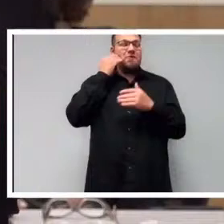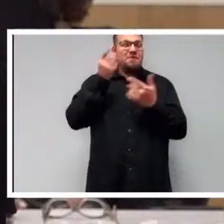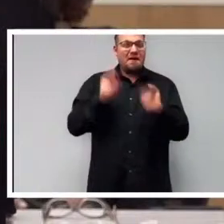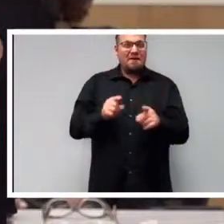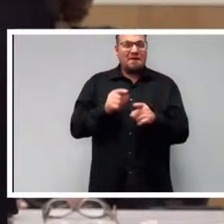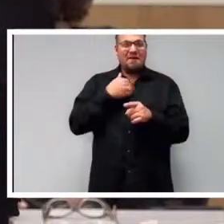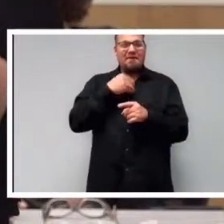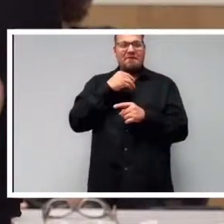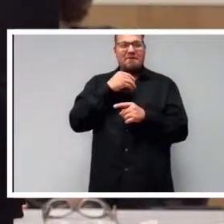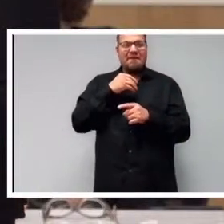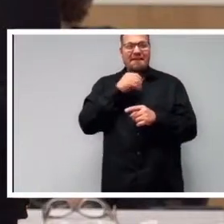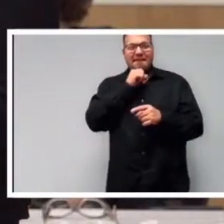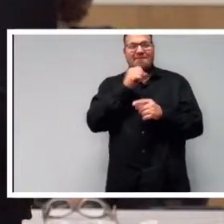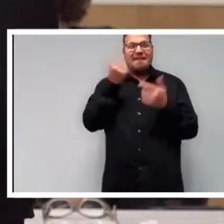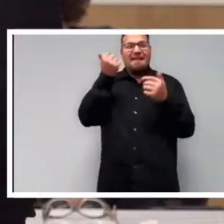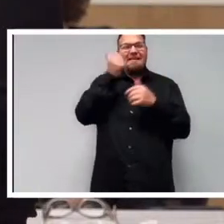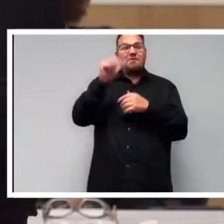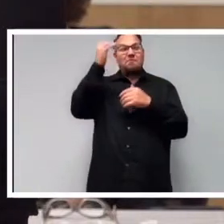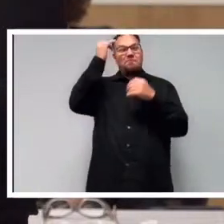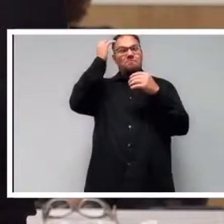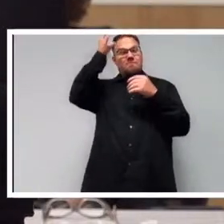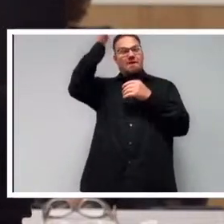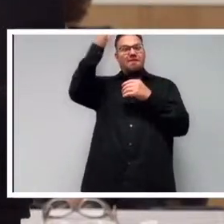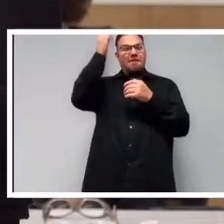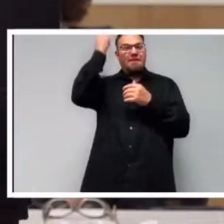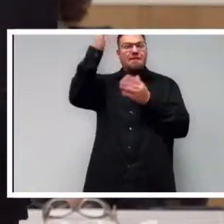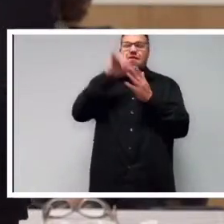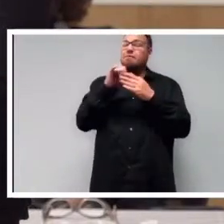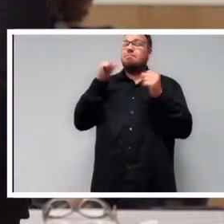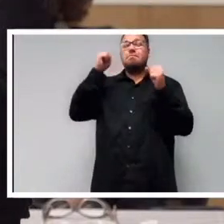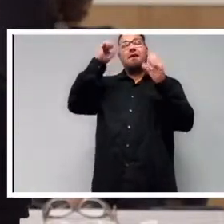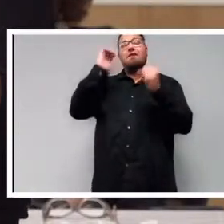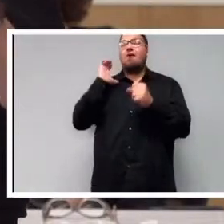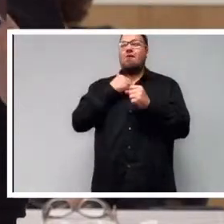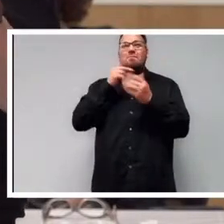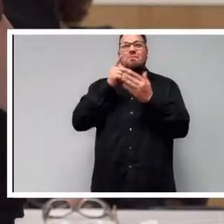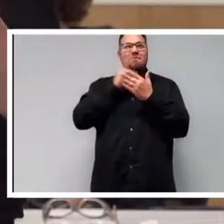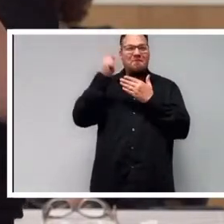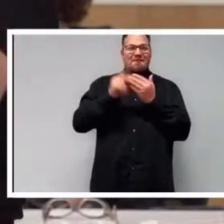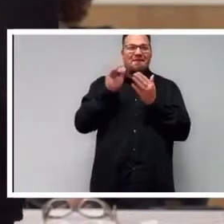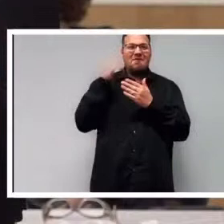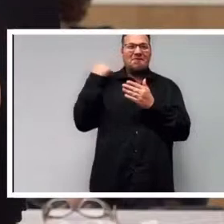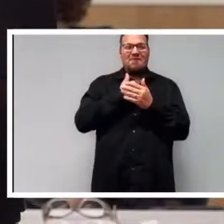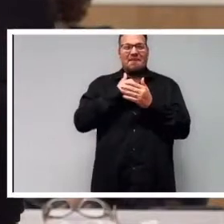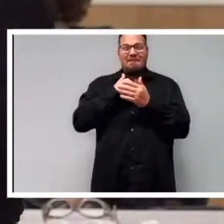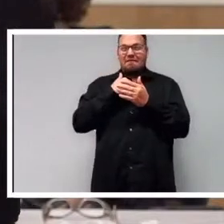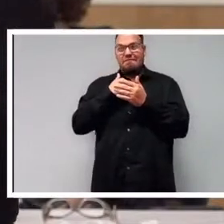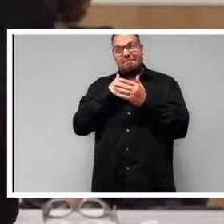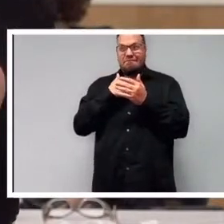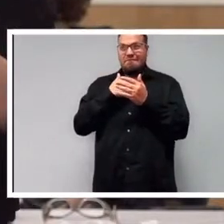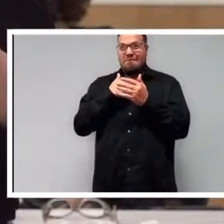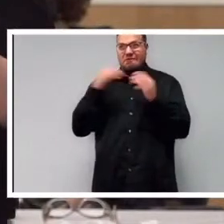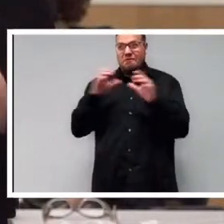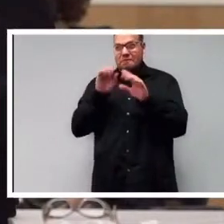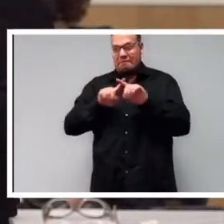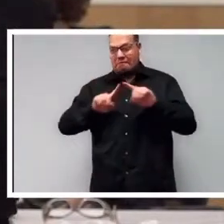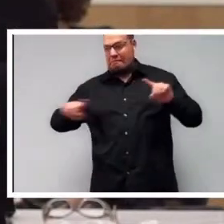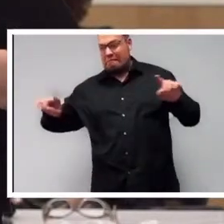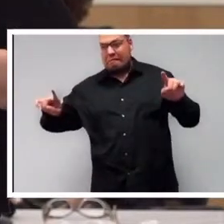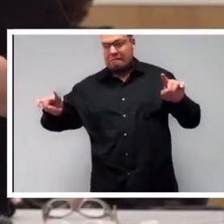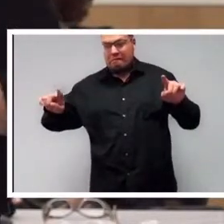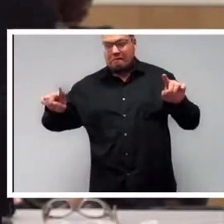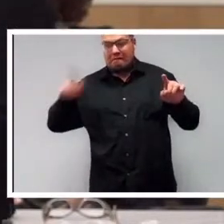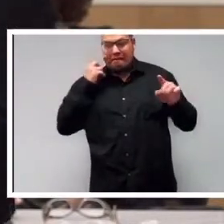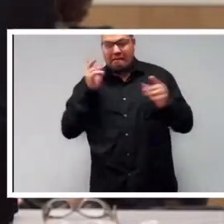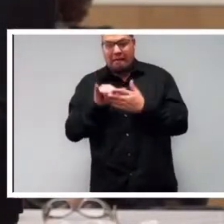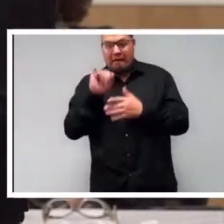love any, so any creative ideas, that's what's so amazing about our programs, is we really kind of color outside the lines, we write it into the IEP, and we say, well, it's in their IEP, so we